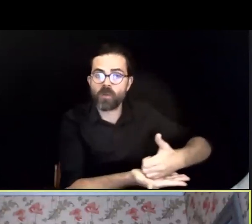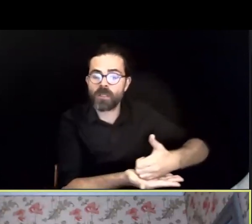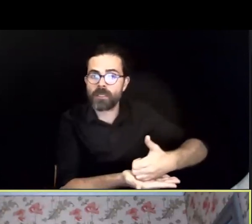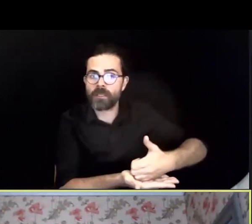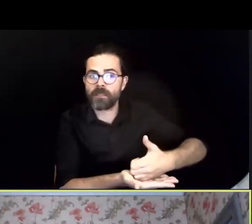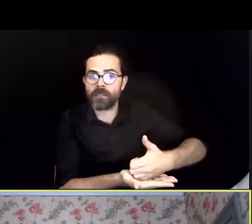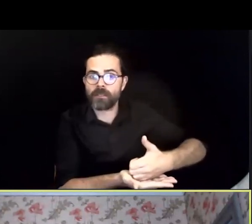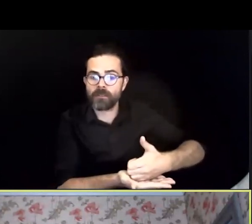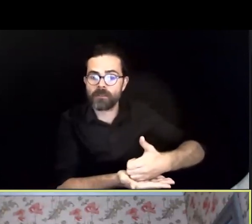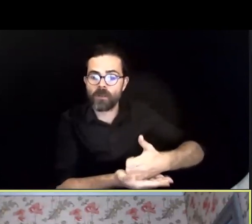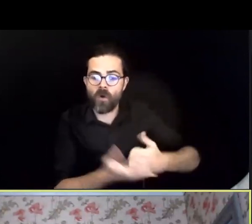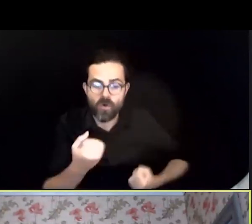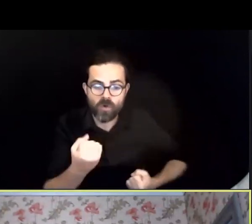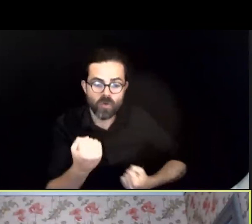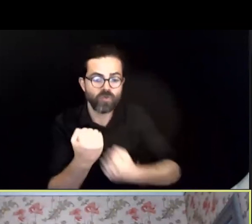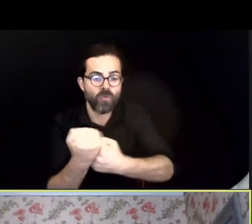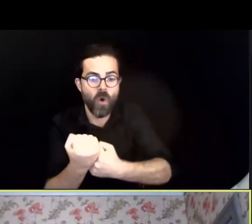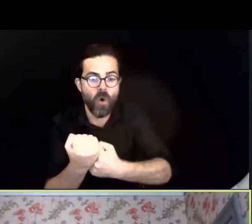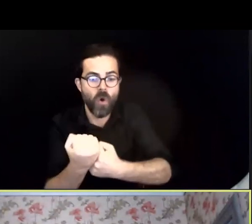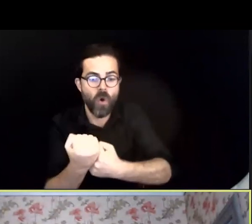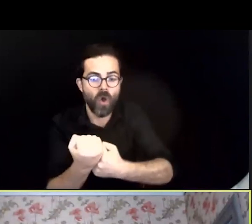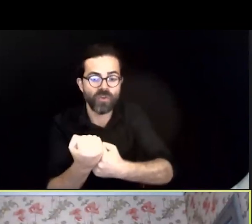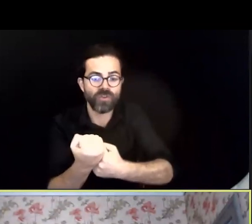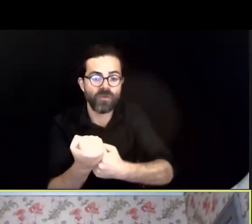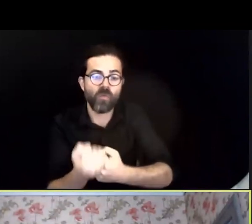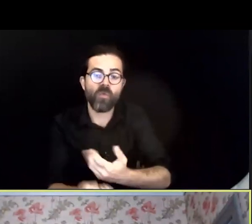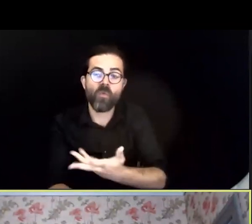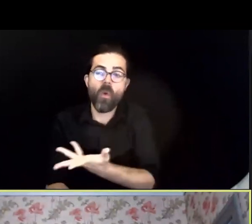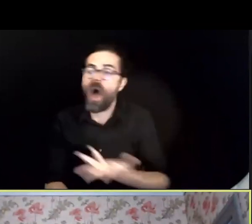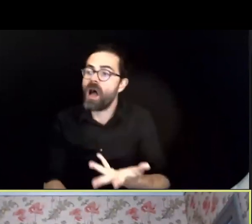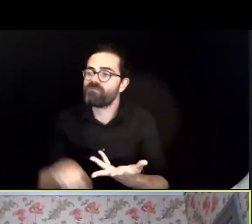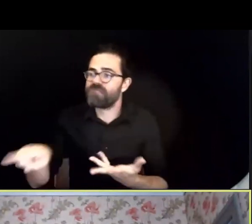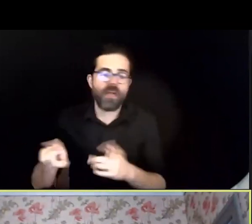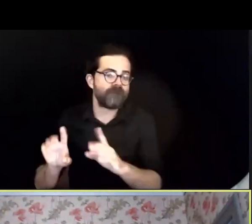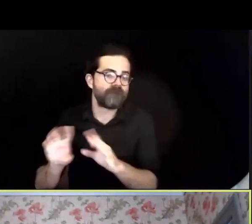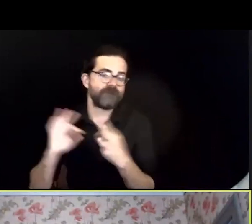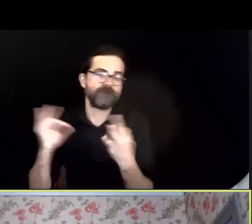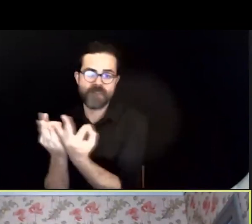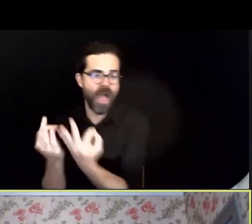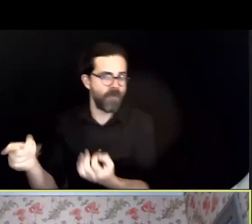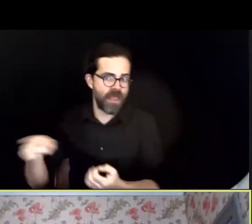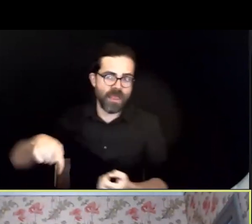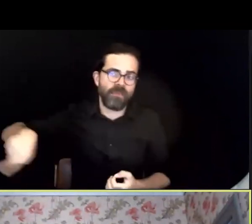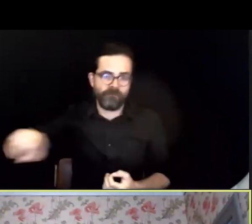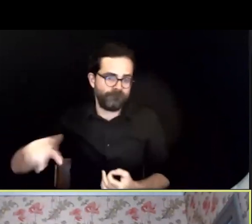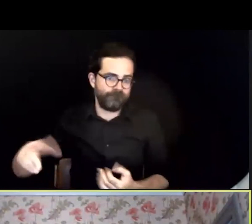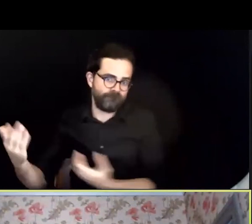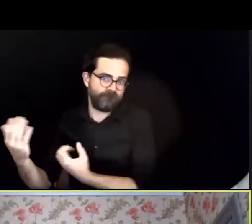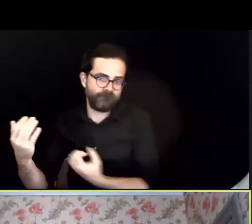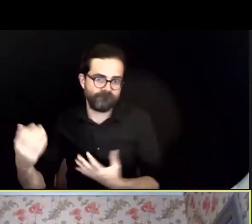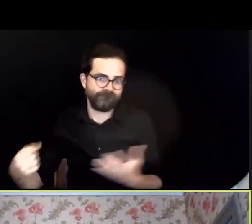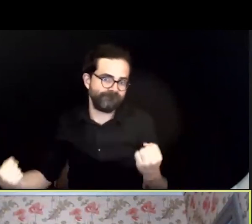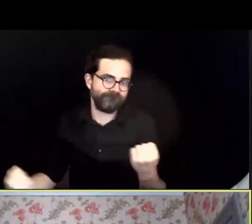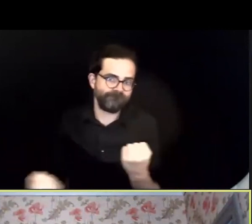family members or support workers or something like that. So there is no general like